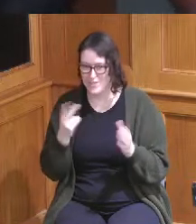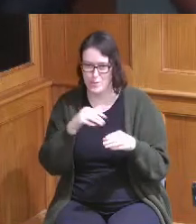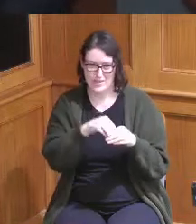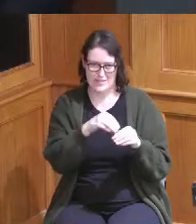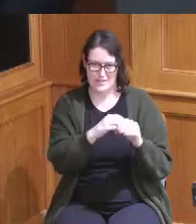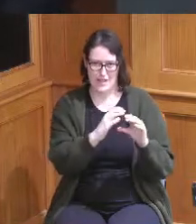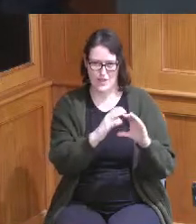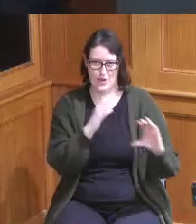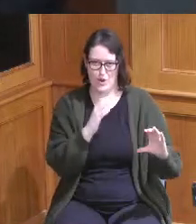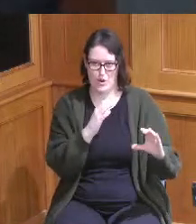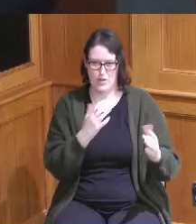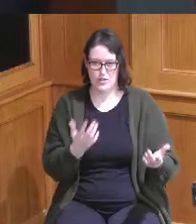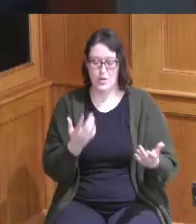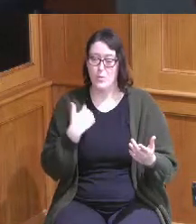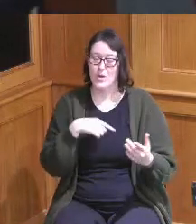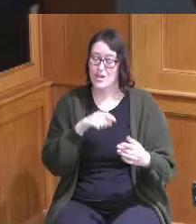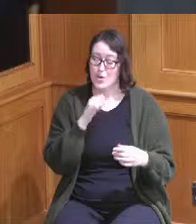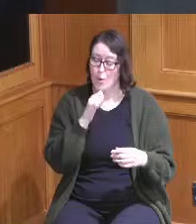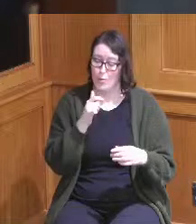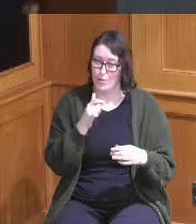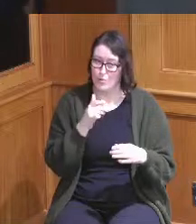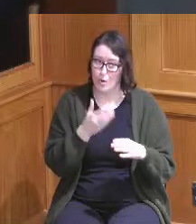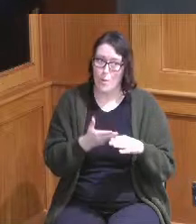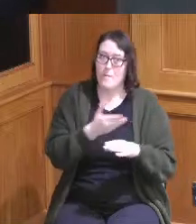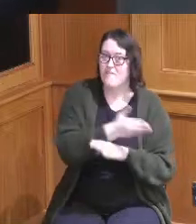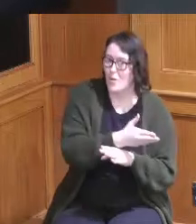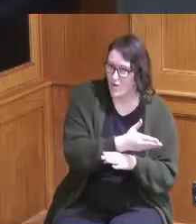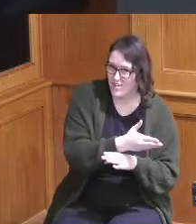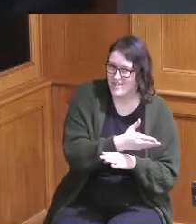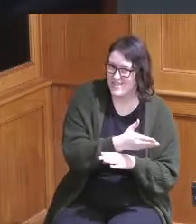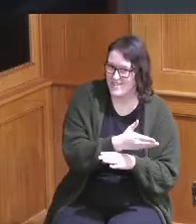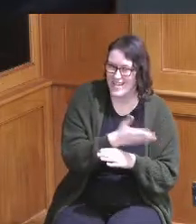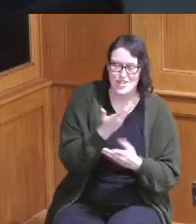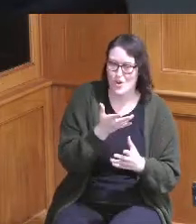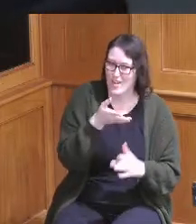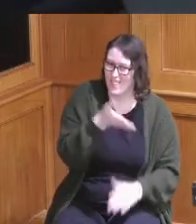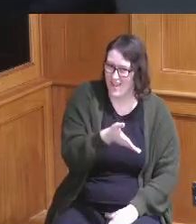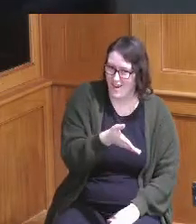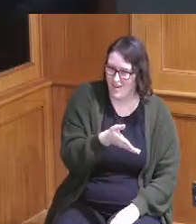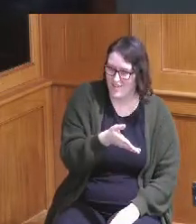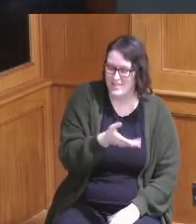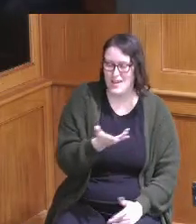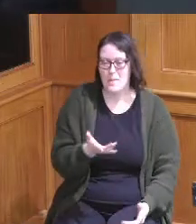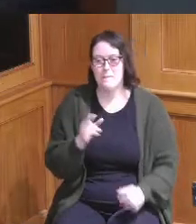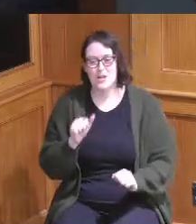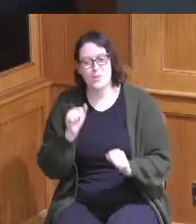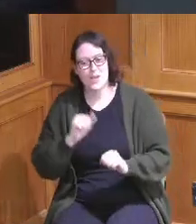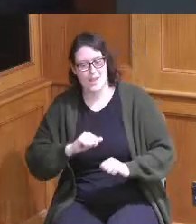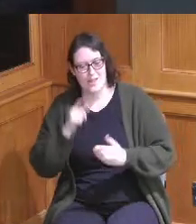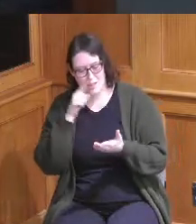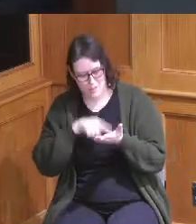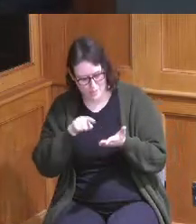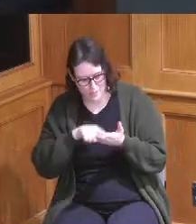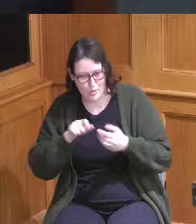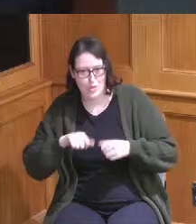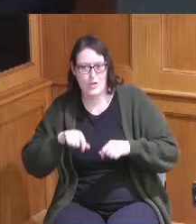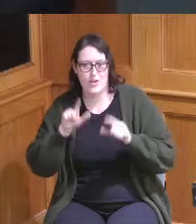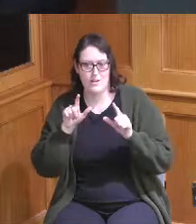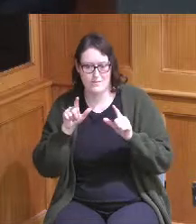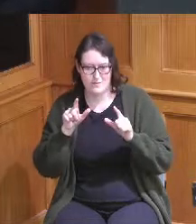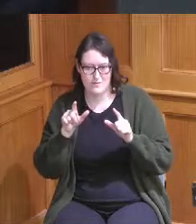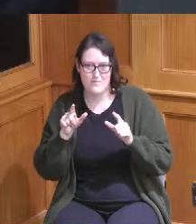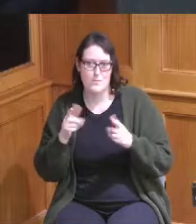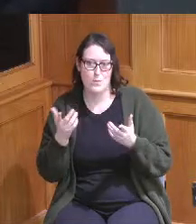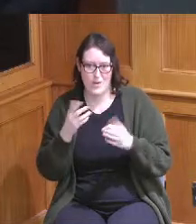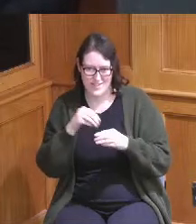hazardous materials, we don't know in advance. Yeah, that that's would what I'm be saying. Yeah. nonstop notifications and what exactly am I, Sure. you know, but so our